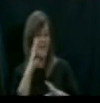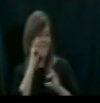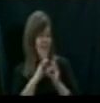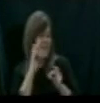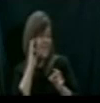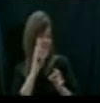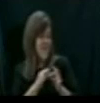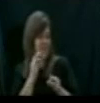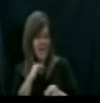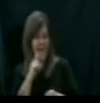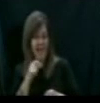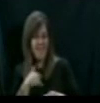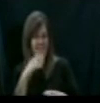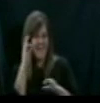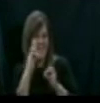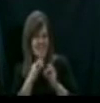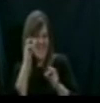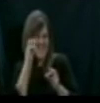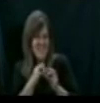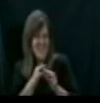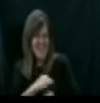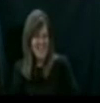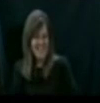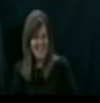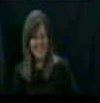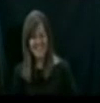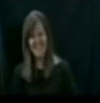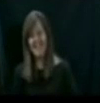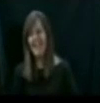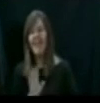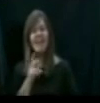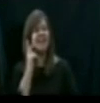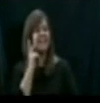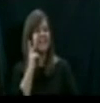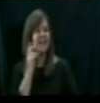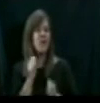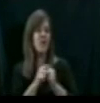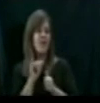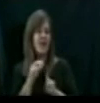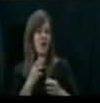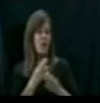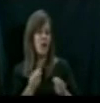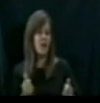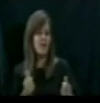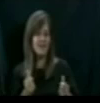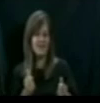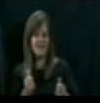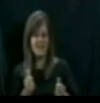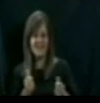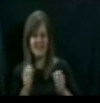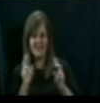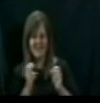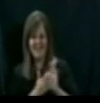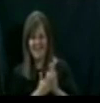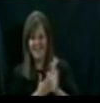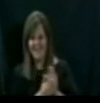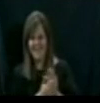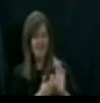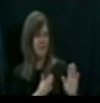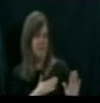faith, faith. I gotta have faith, faith, faith. See, with the resolution issue, I see the motivating factor.